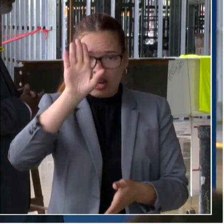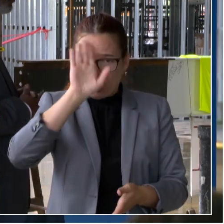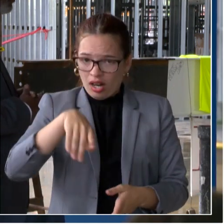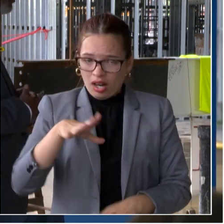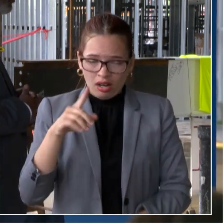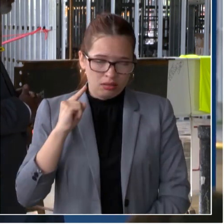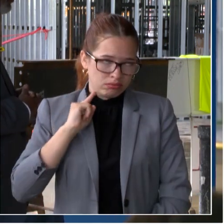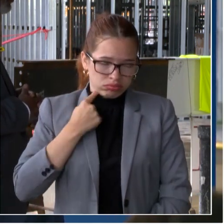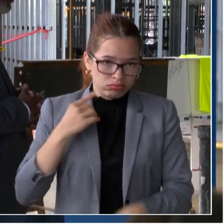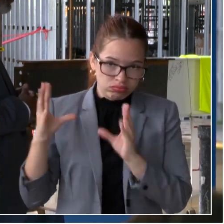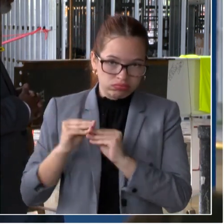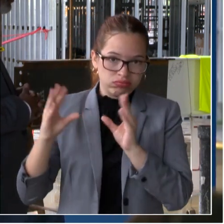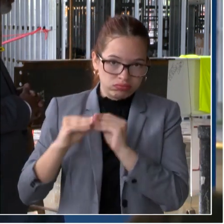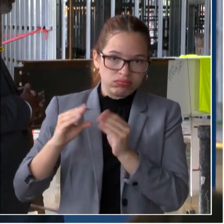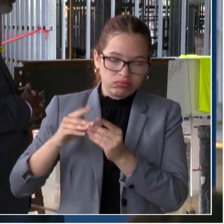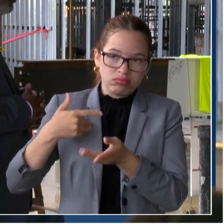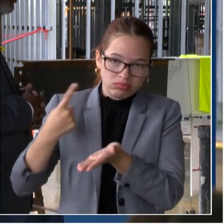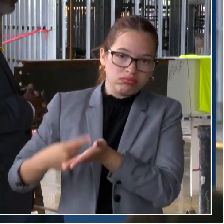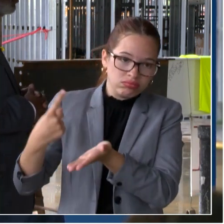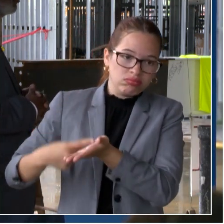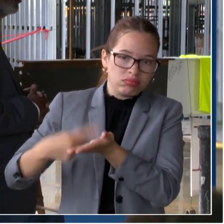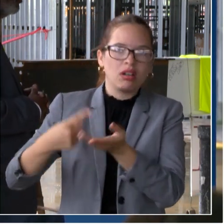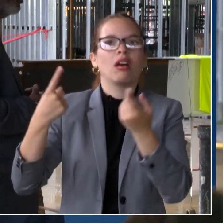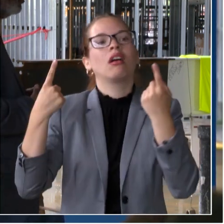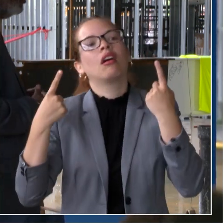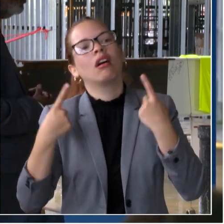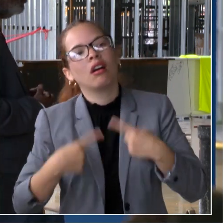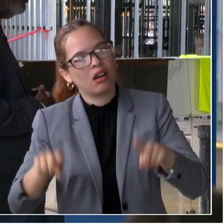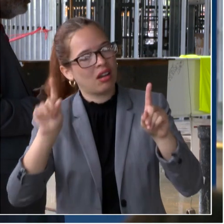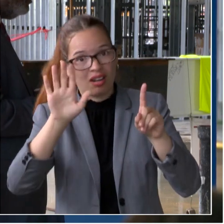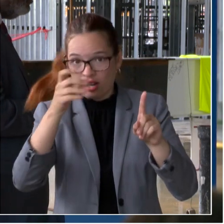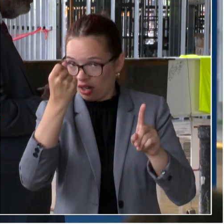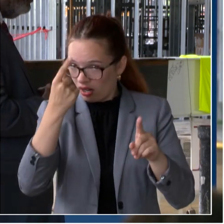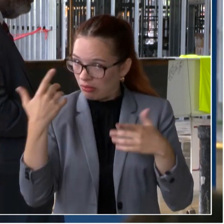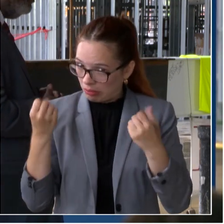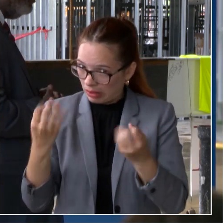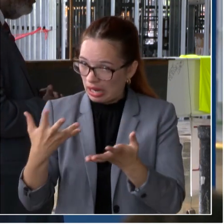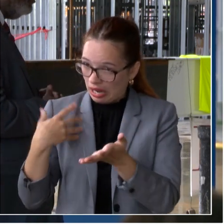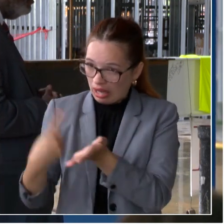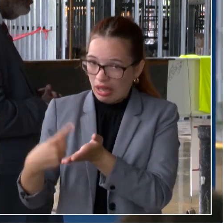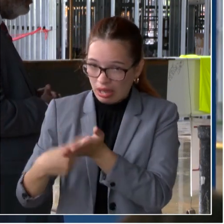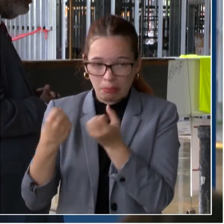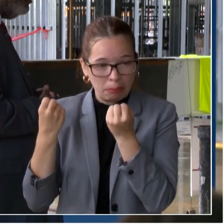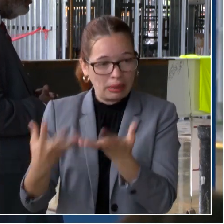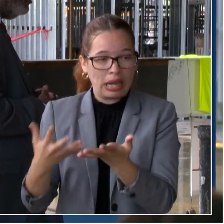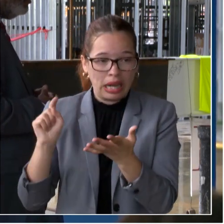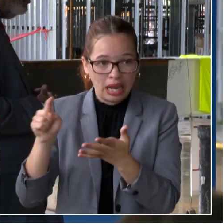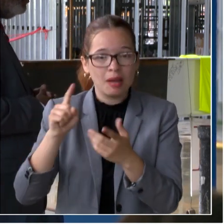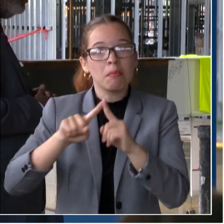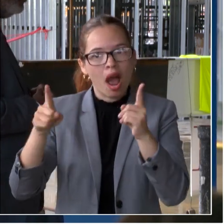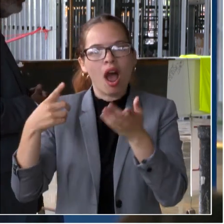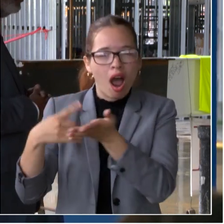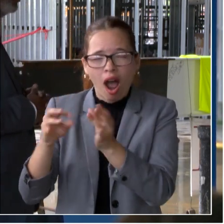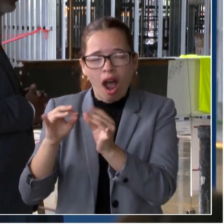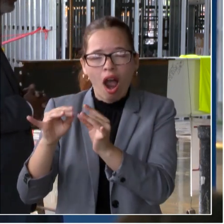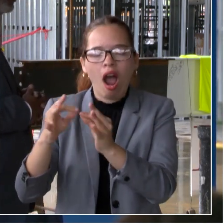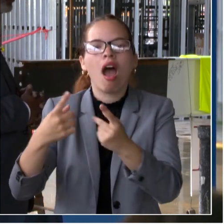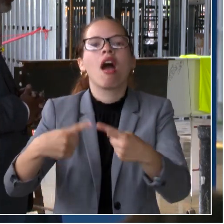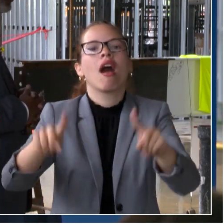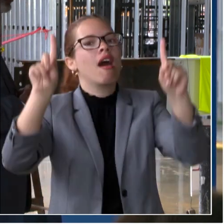to thank all the other folks who've come together to make this happen. I don't know how many meetings that we